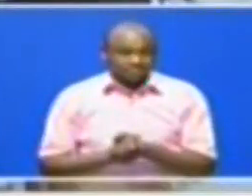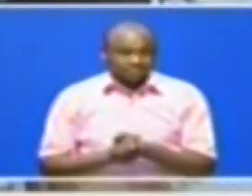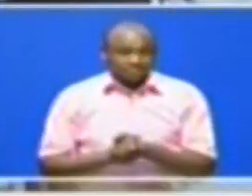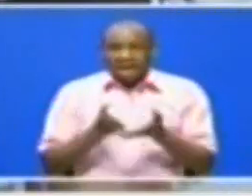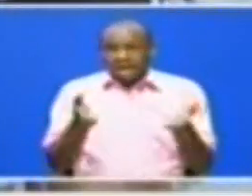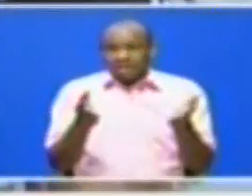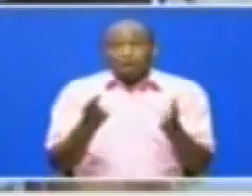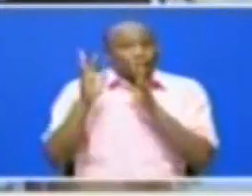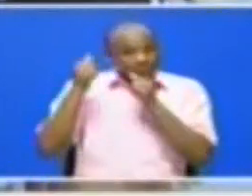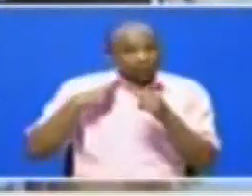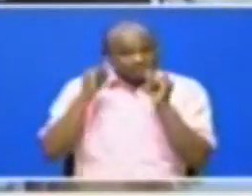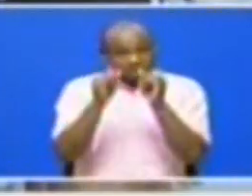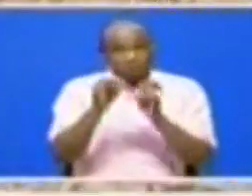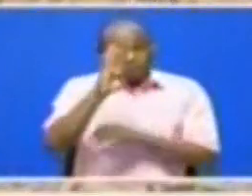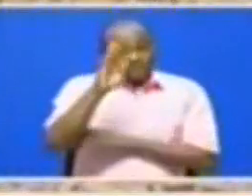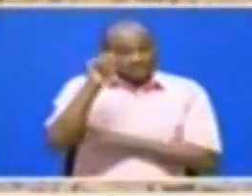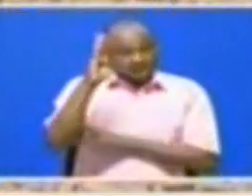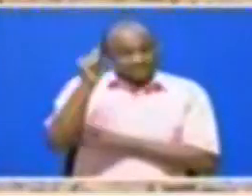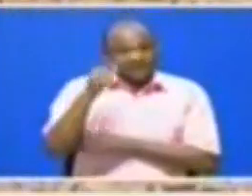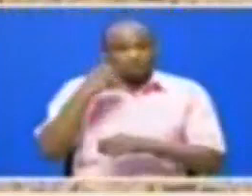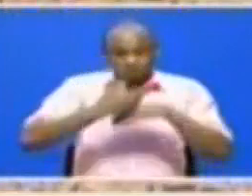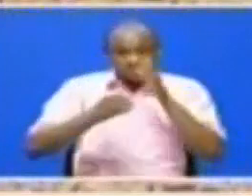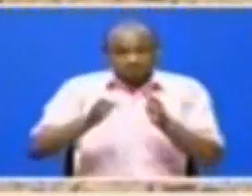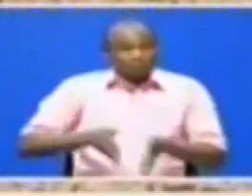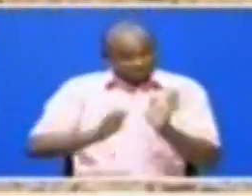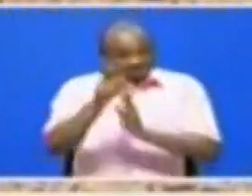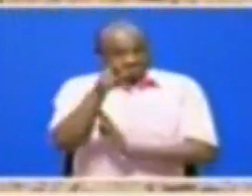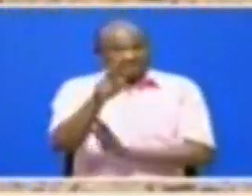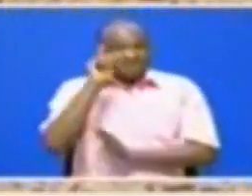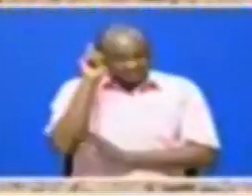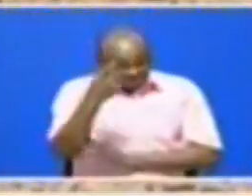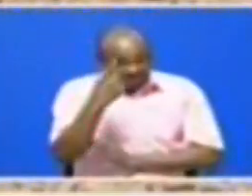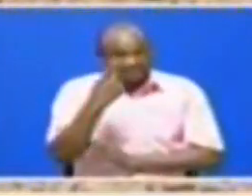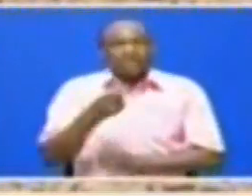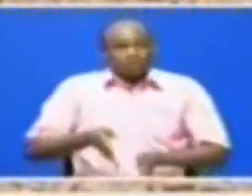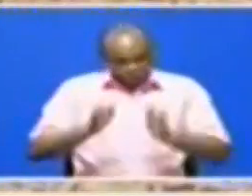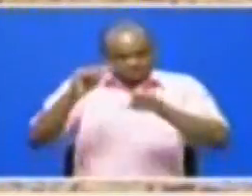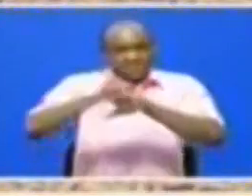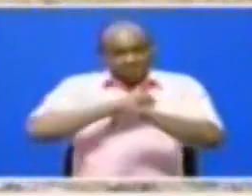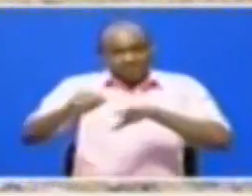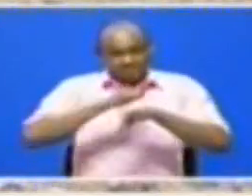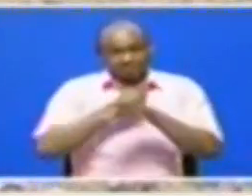And hopes for a new bamba with the construction of the region's first ever tarmac road.